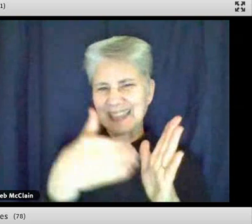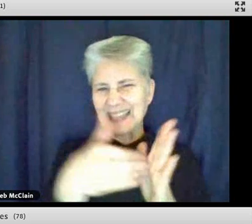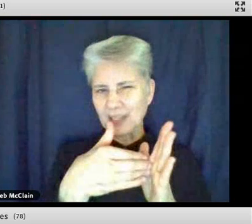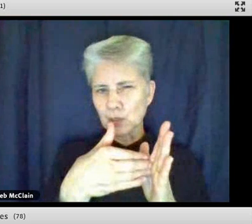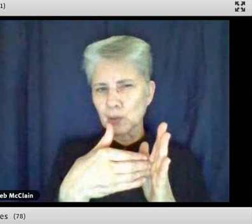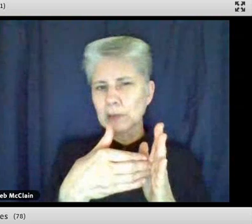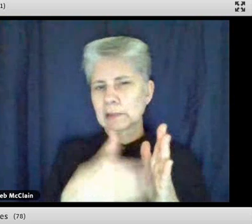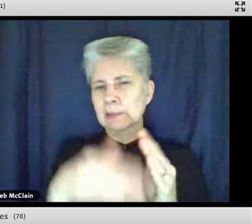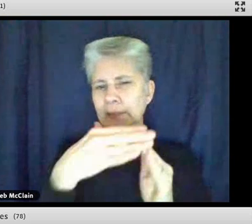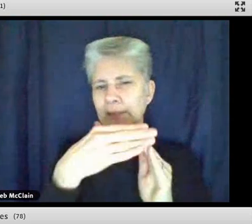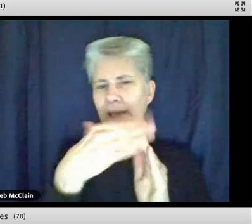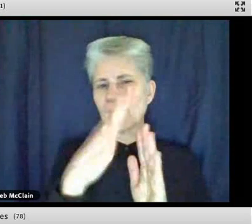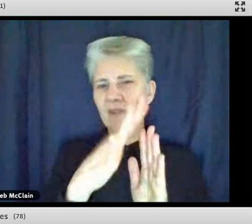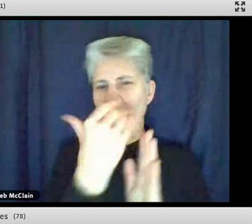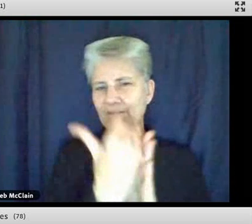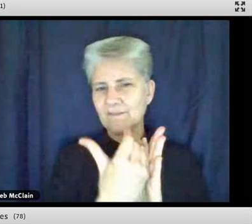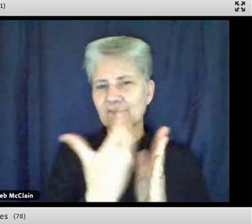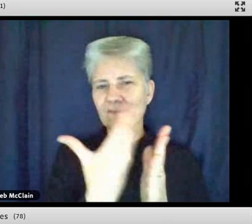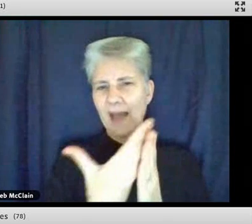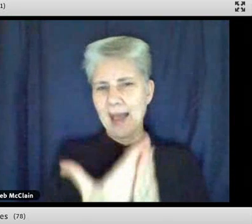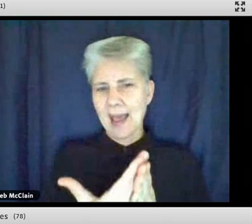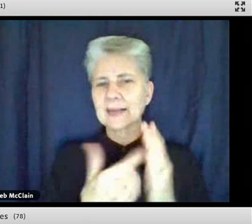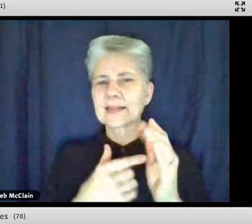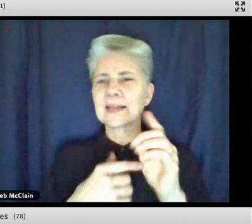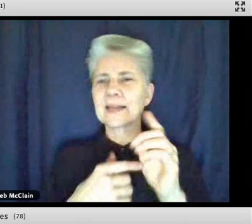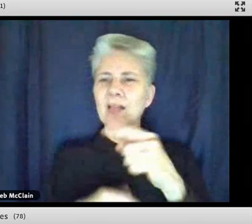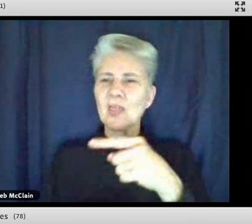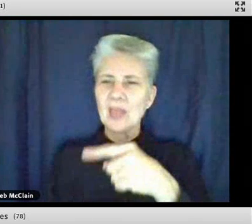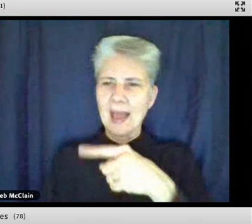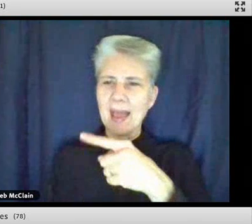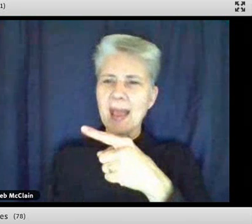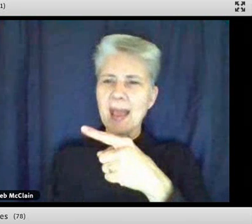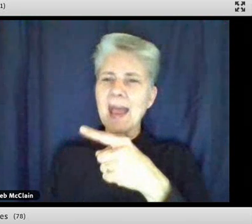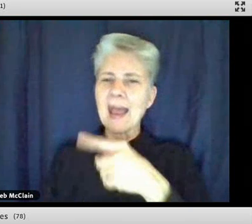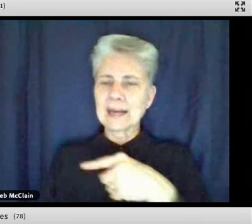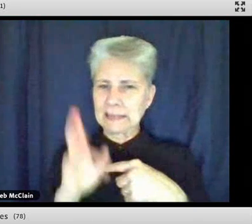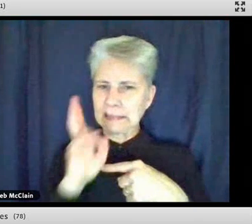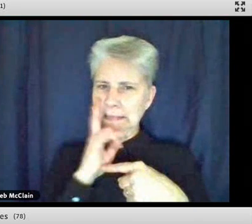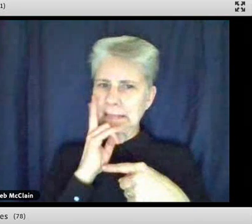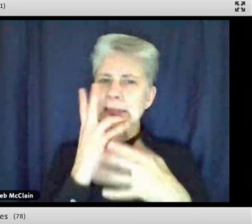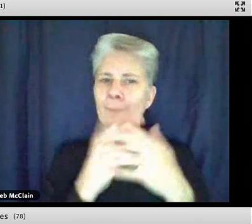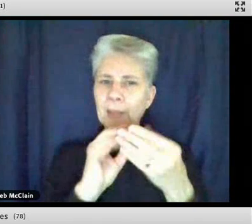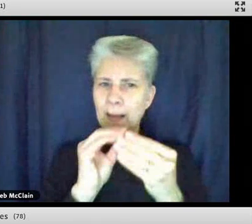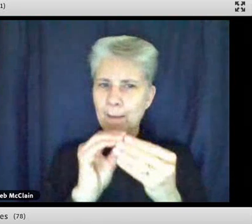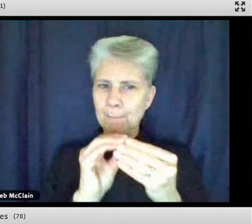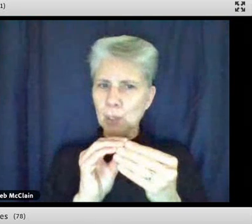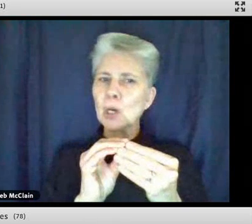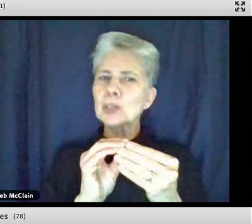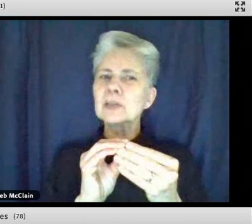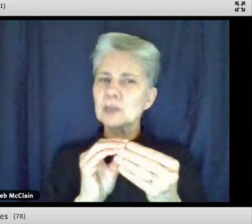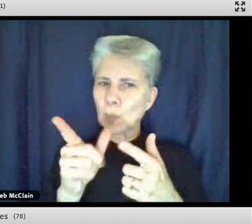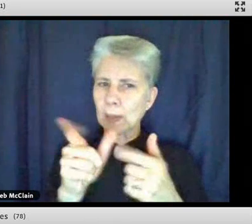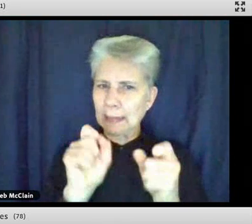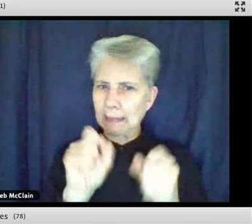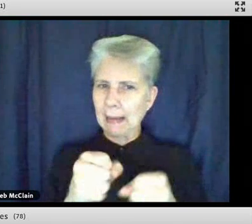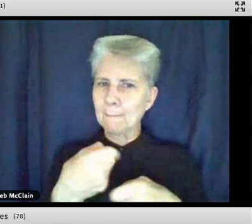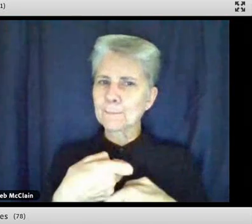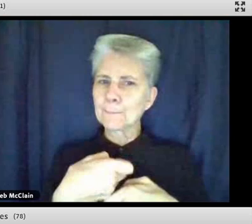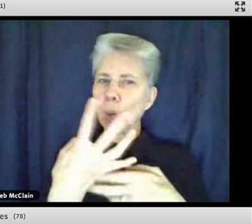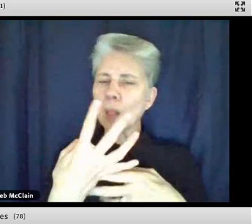catch up with me just a second. You can see some of the numbers here very quickly. some of the just very quick things in the news,